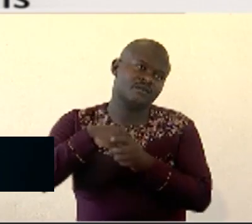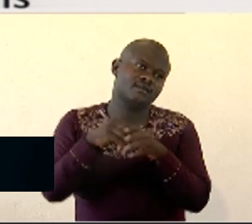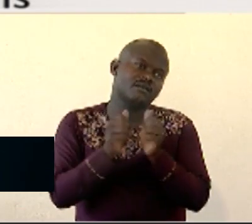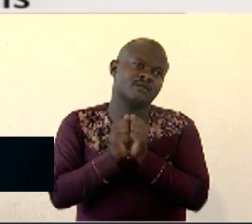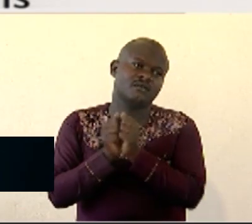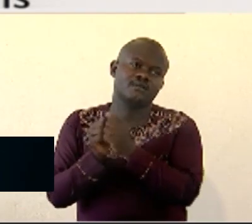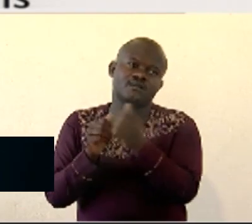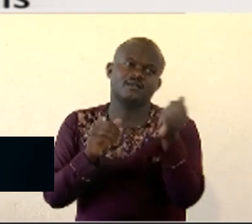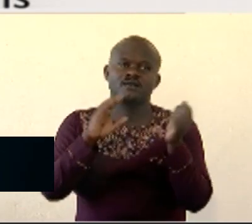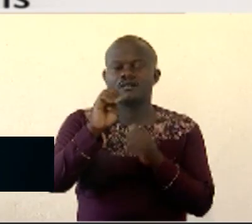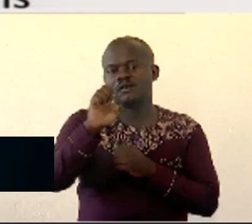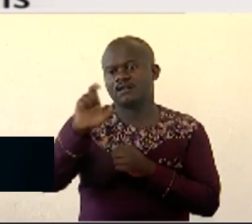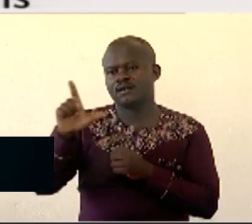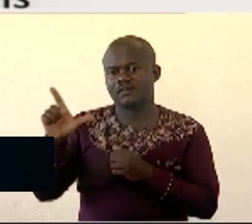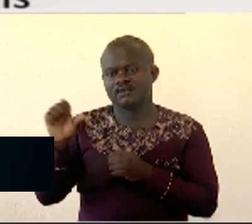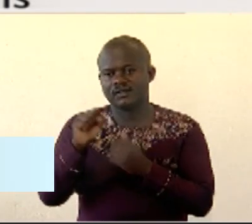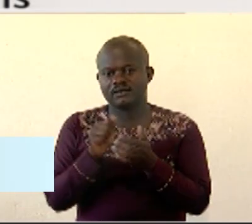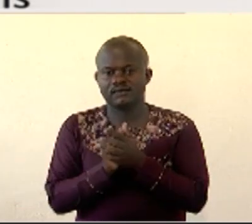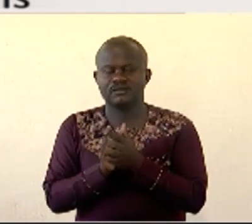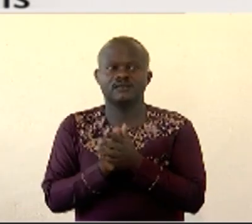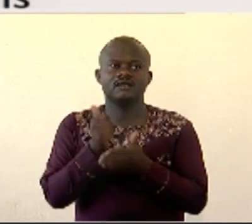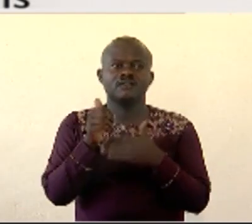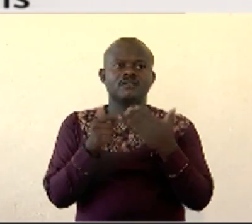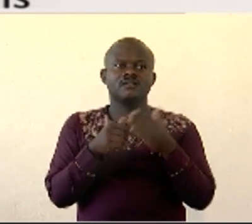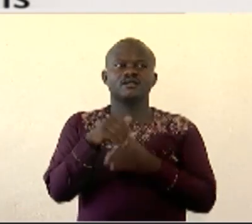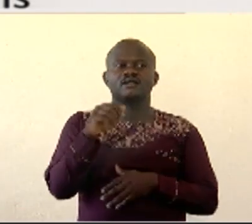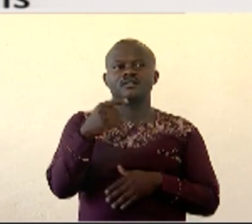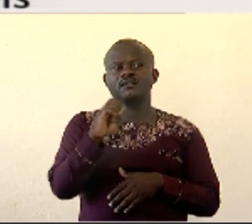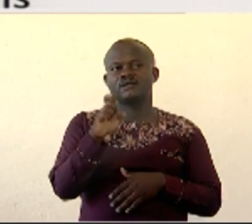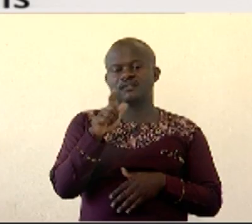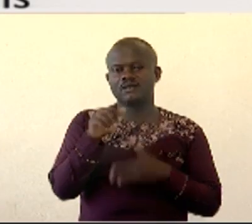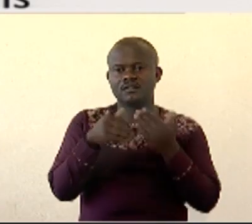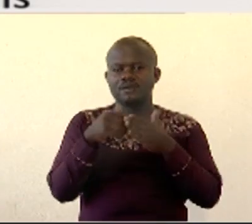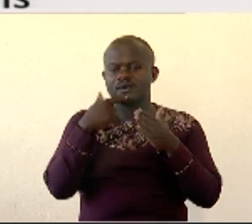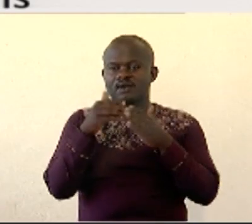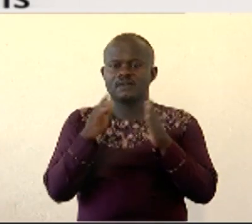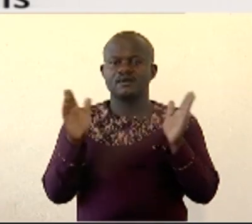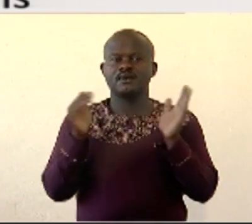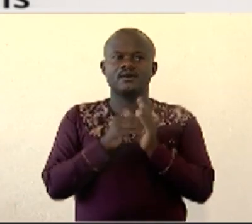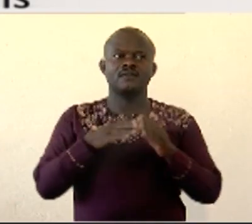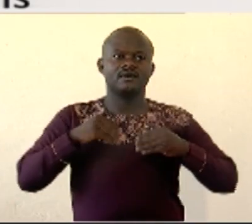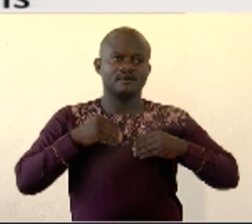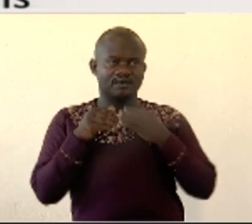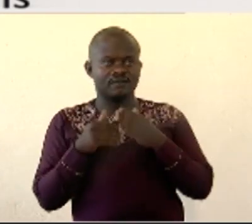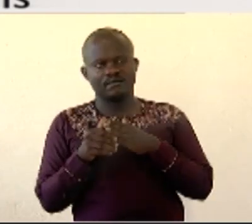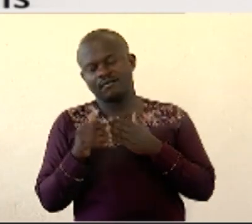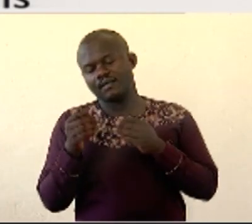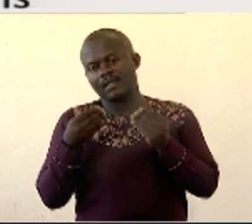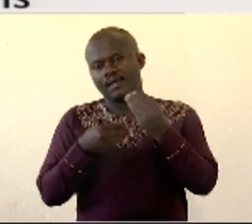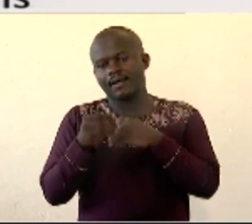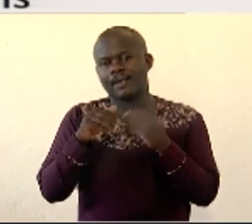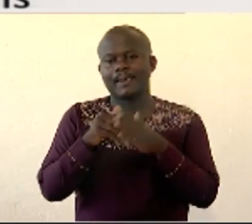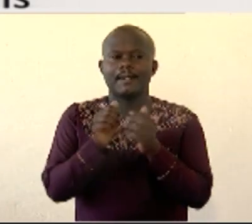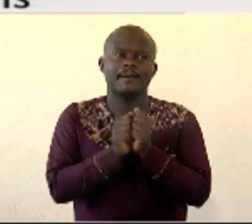the cells known as what you call the guard cells. These guard cells are able to open and allow the exchange of gases between